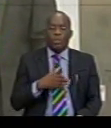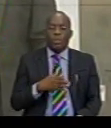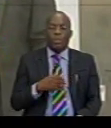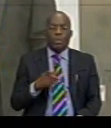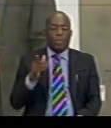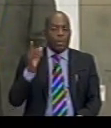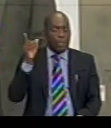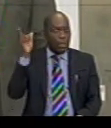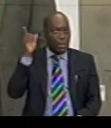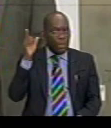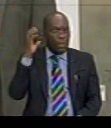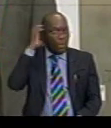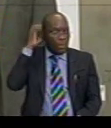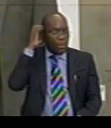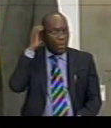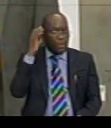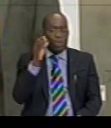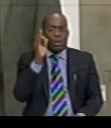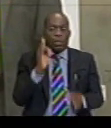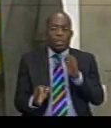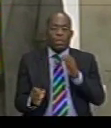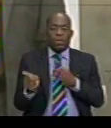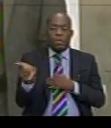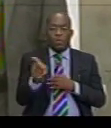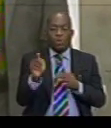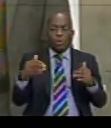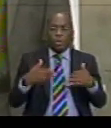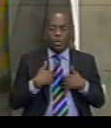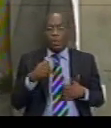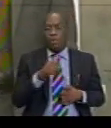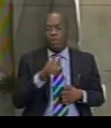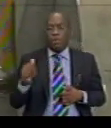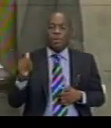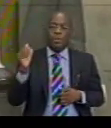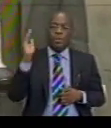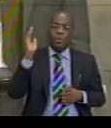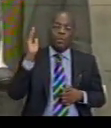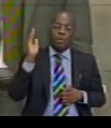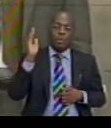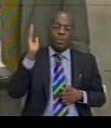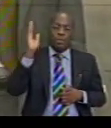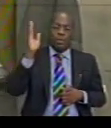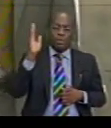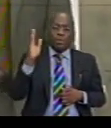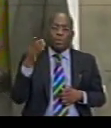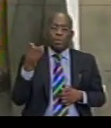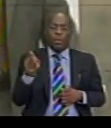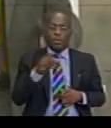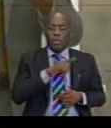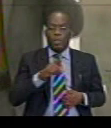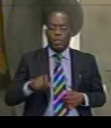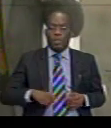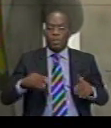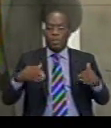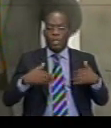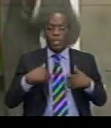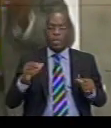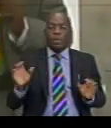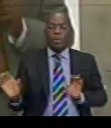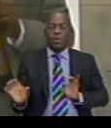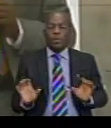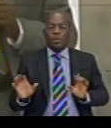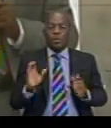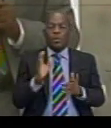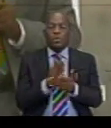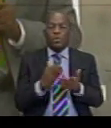testimony, le Seigneur a fait quelque chose de spectaculaire dans votre vie. The Lord has done something peculiar in your